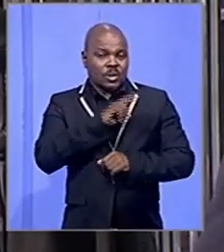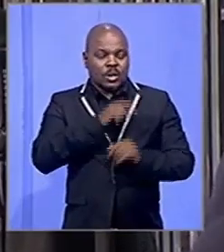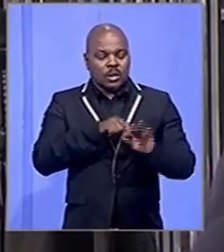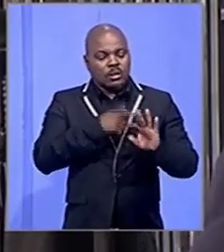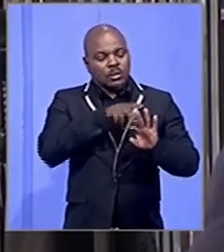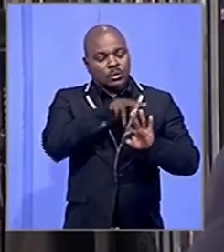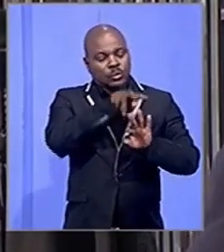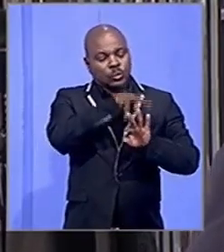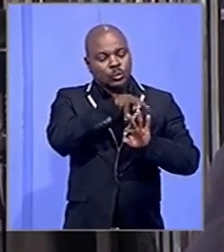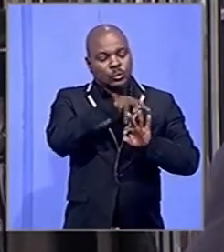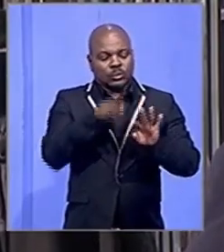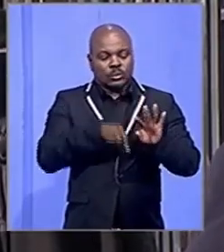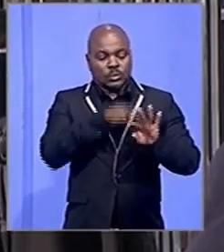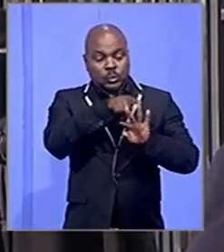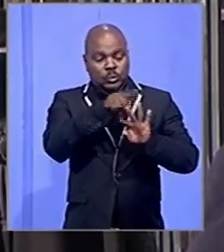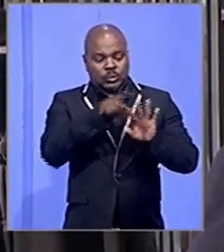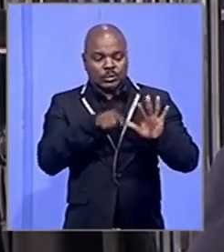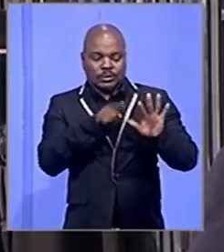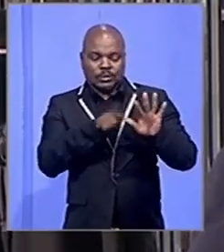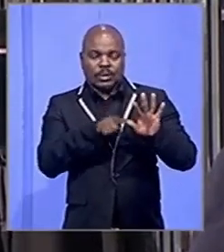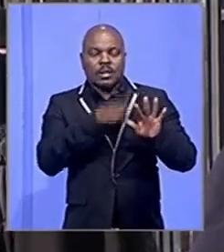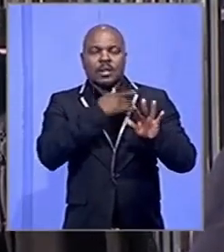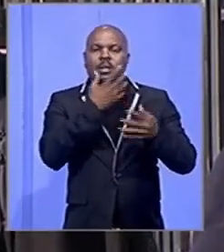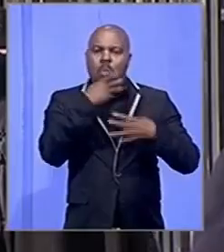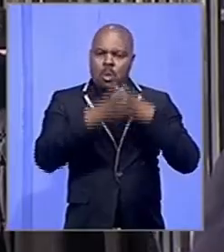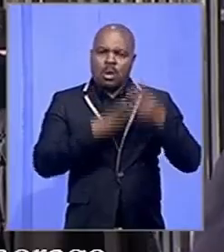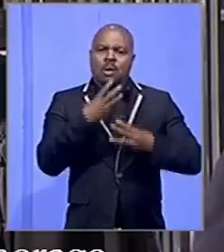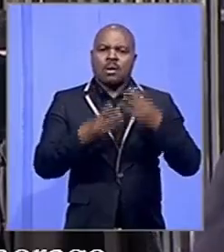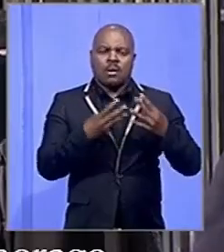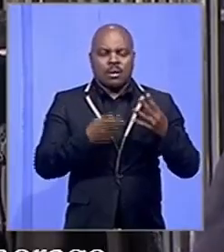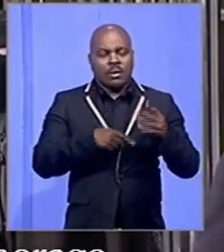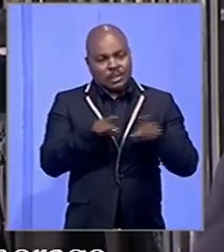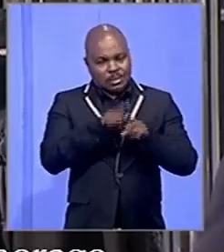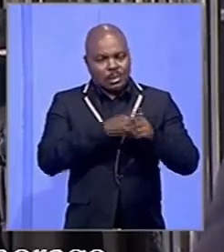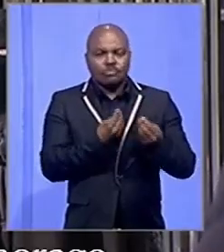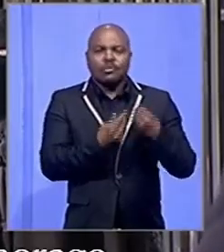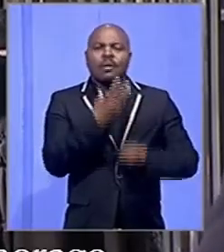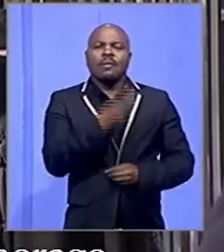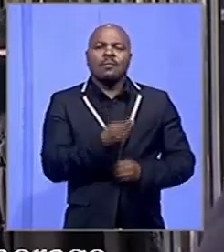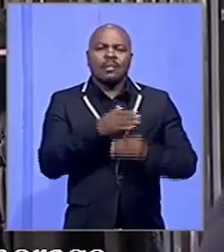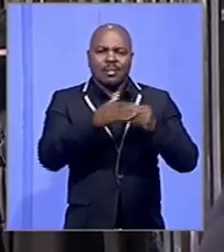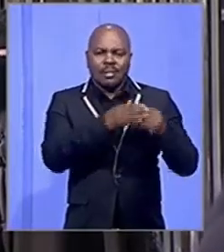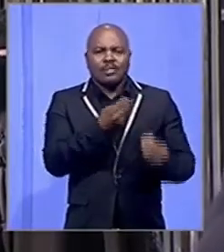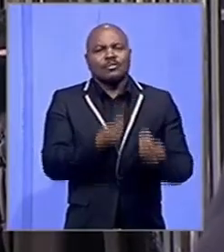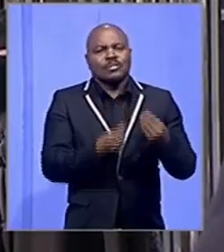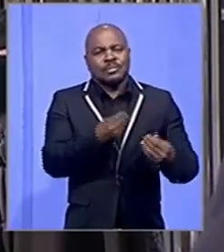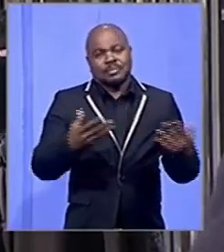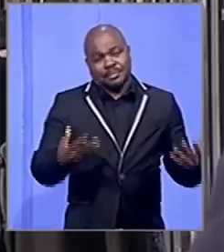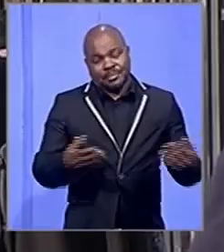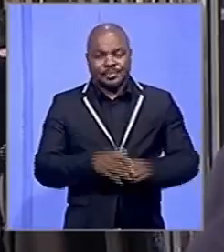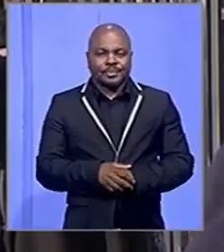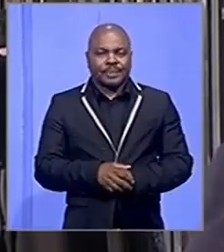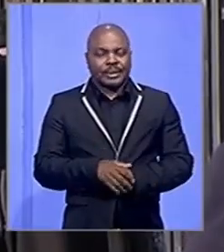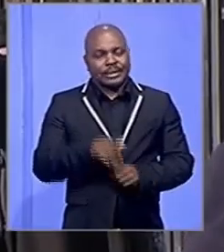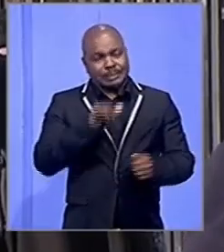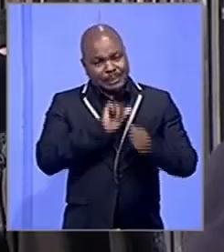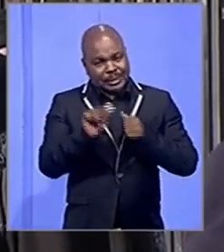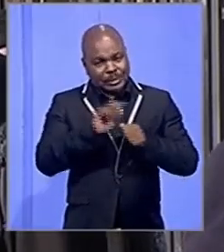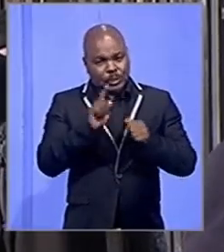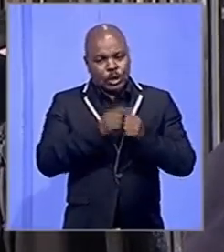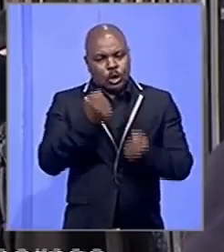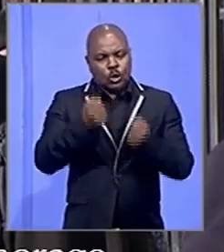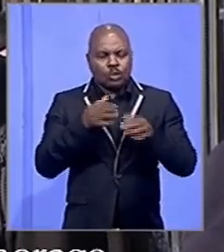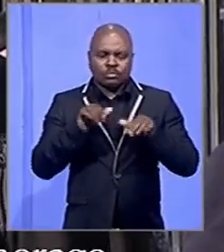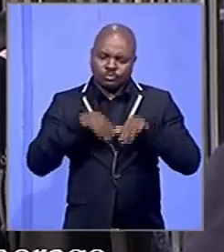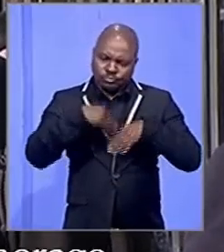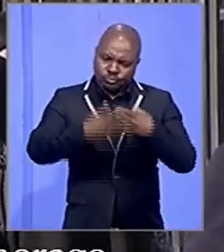2 and accused number 5, they are employed gainfully so, and then they have children that they are looking after. So it's best that the matter is